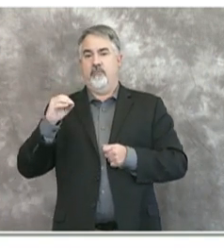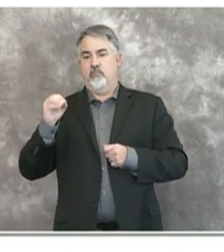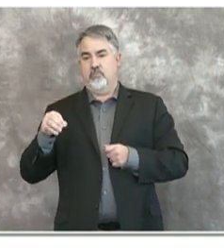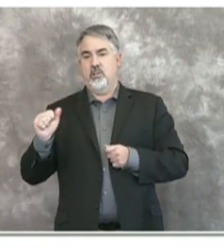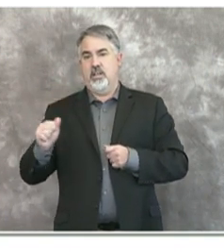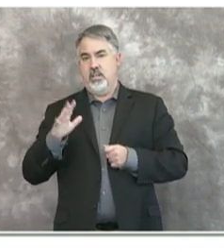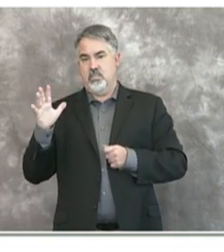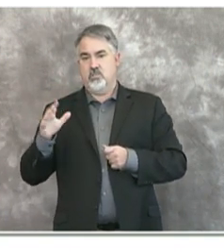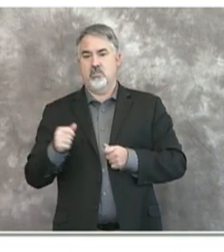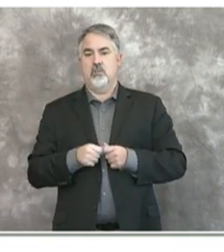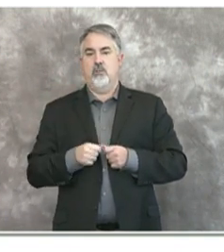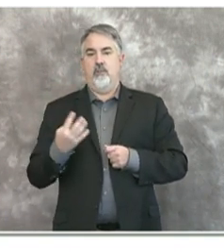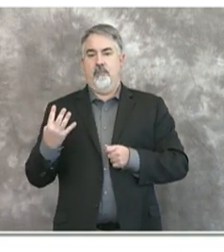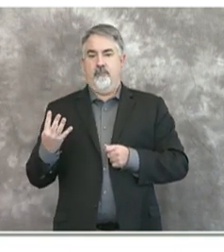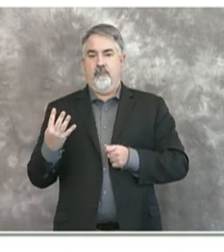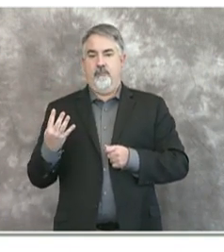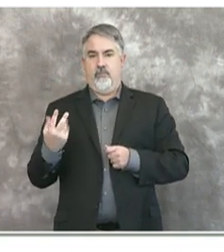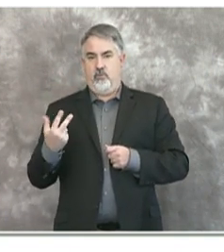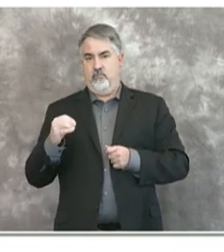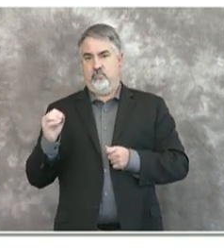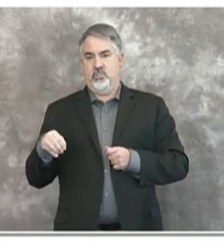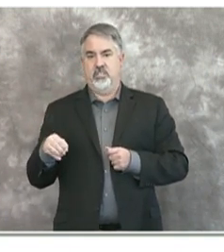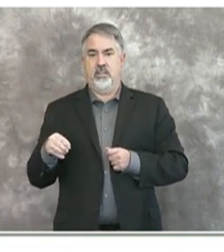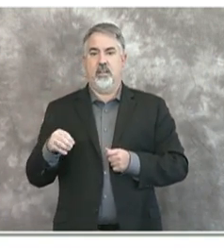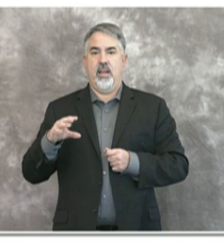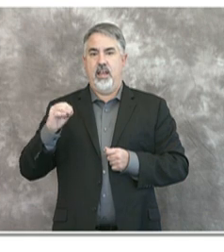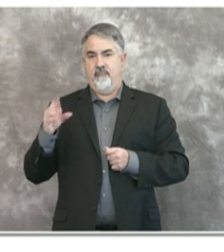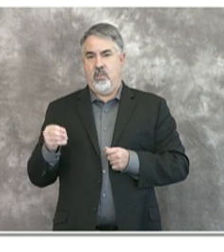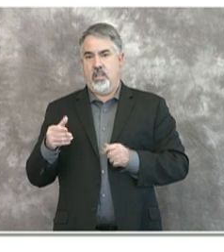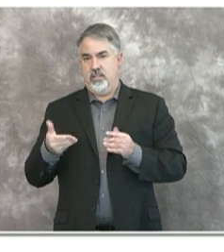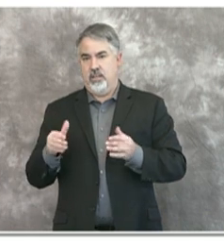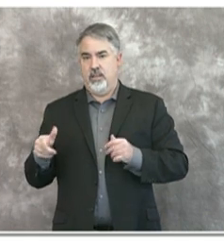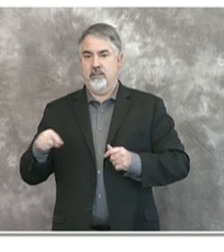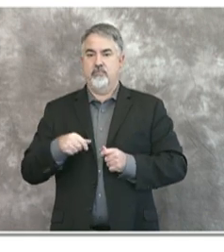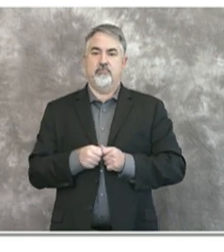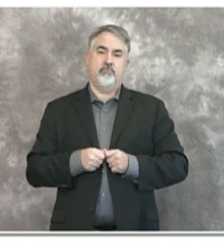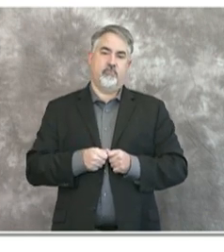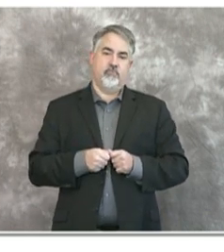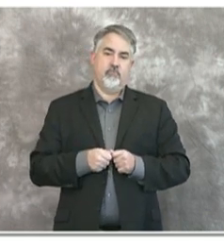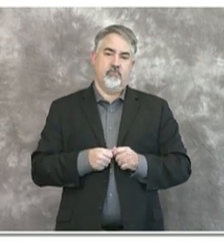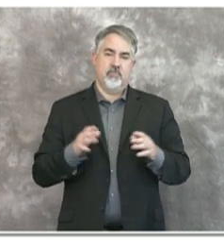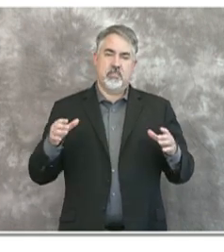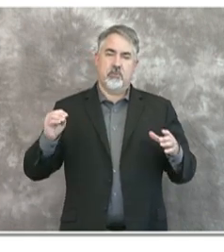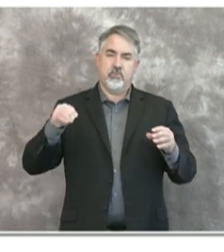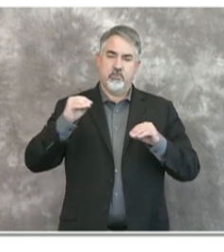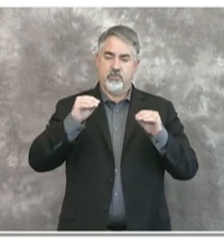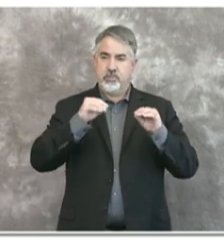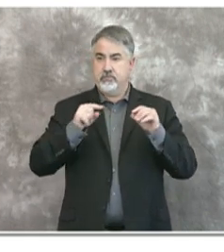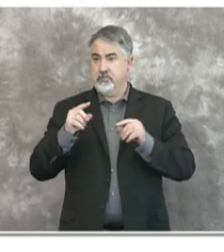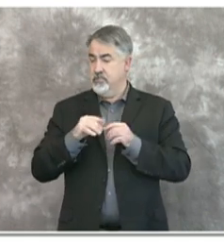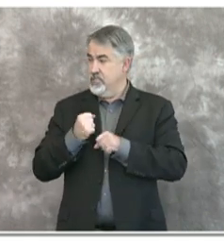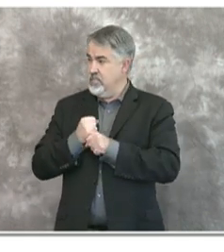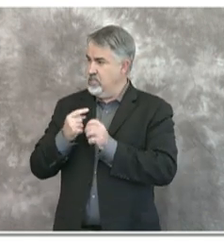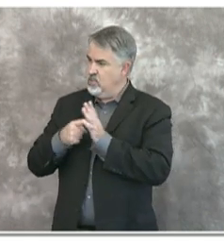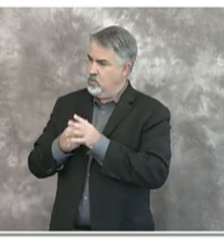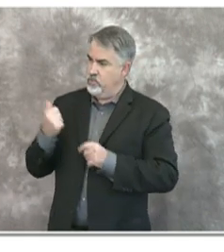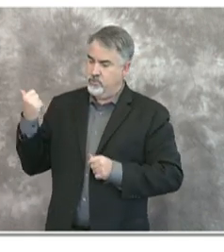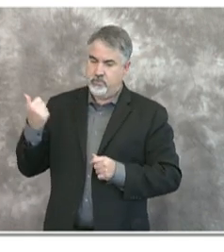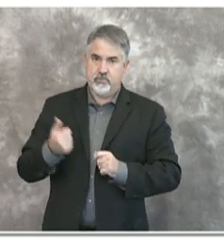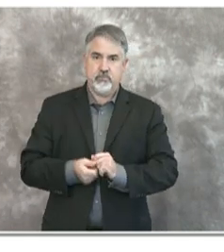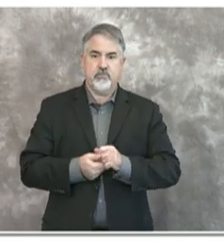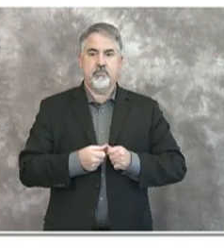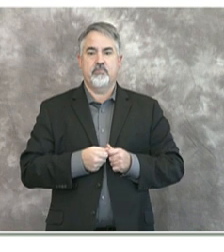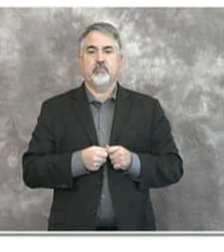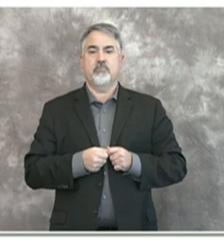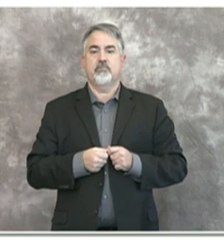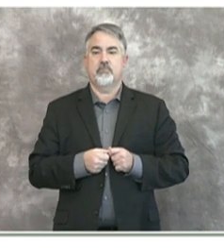or 3% are African American, and 2 are, which is slightly over 1%, are Pacific